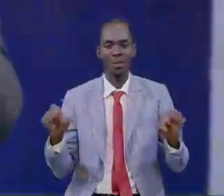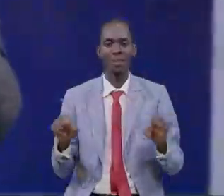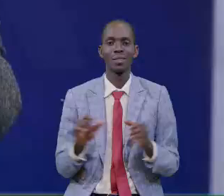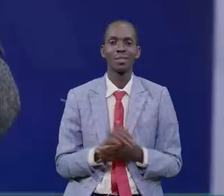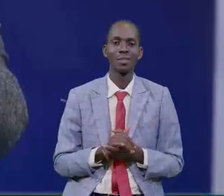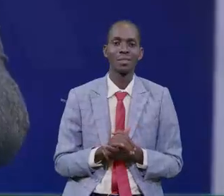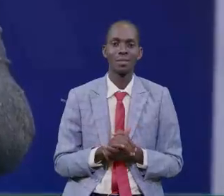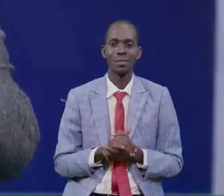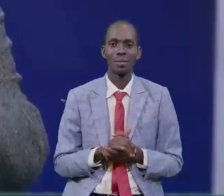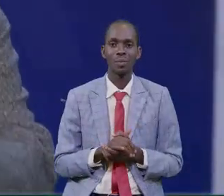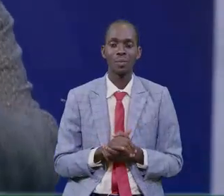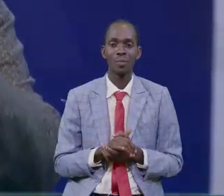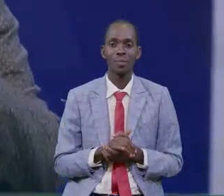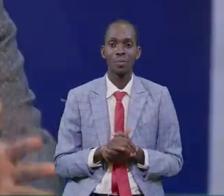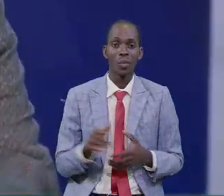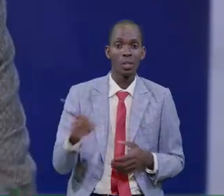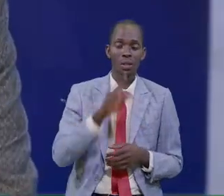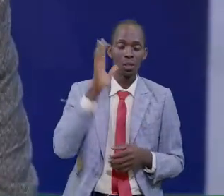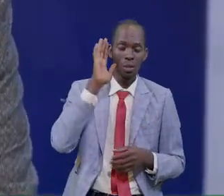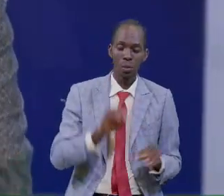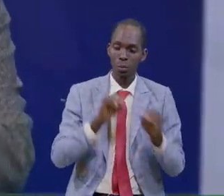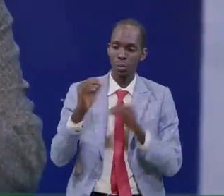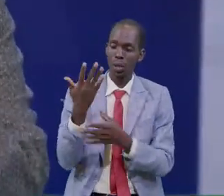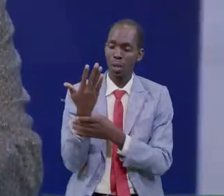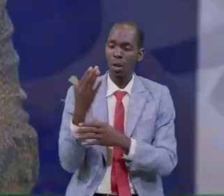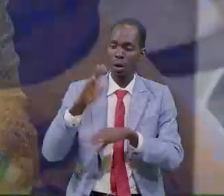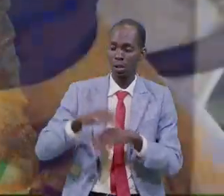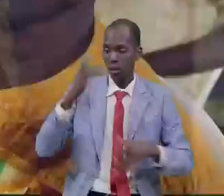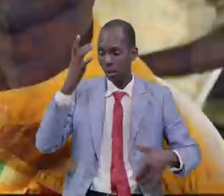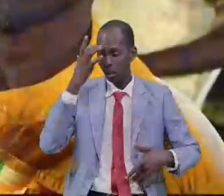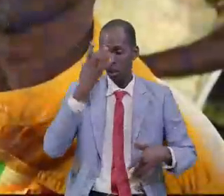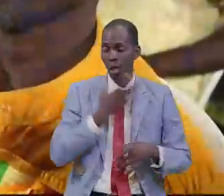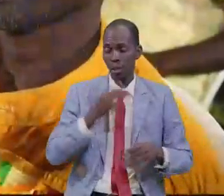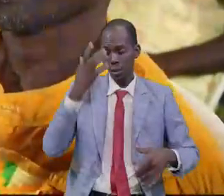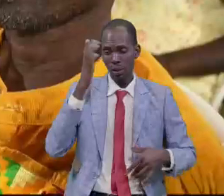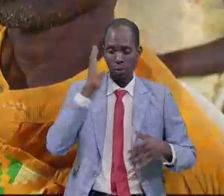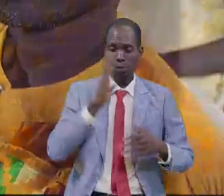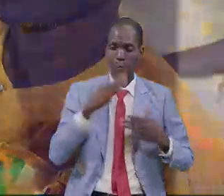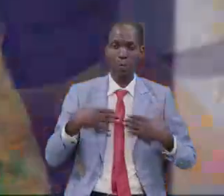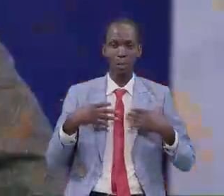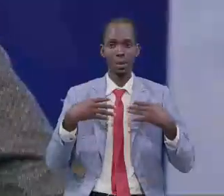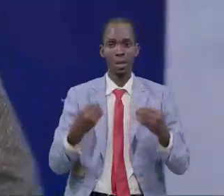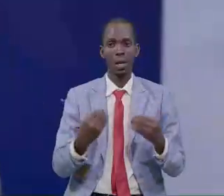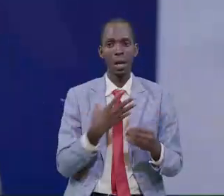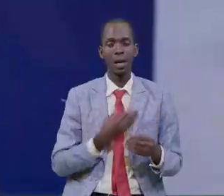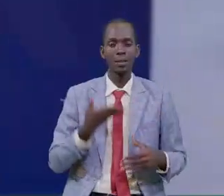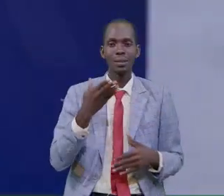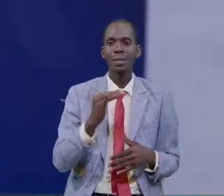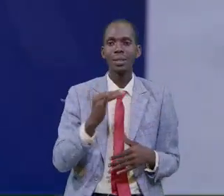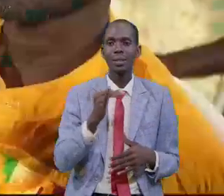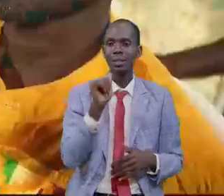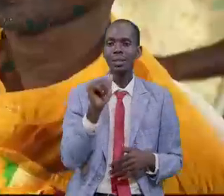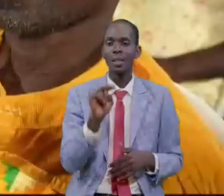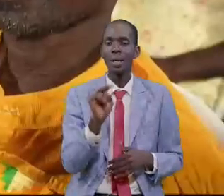They will lay their hands on the sick and they shall recover. The Holy Ghost put an amen after